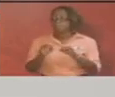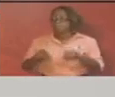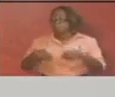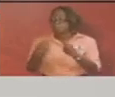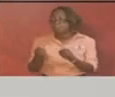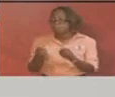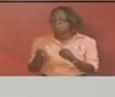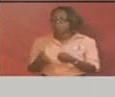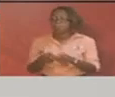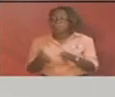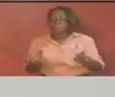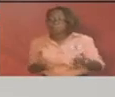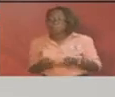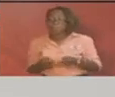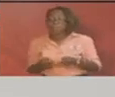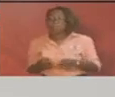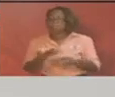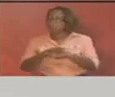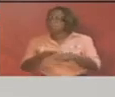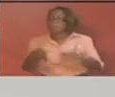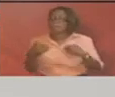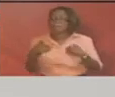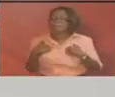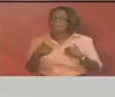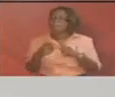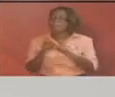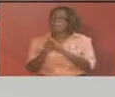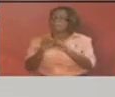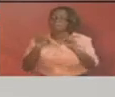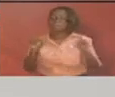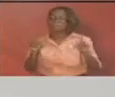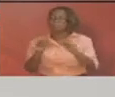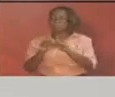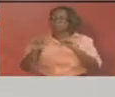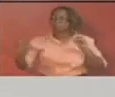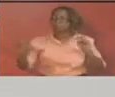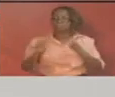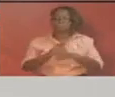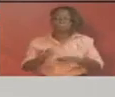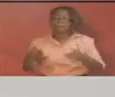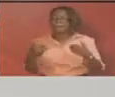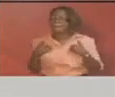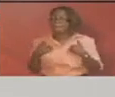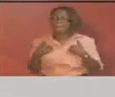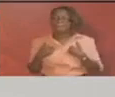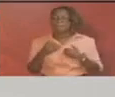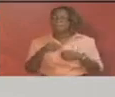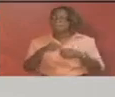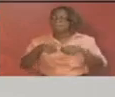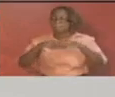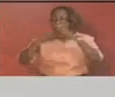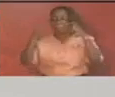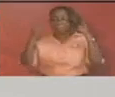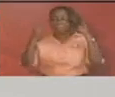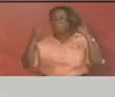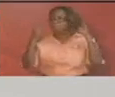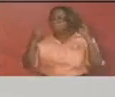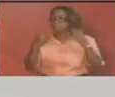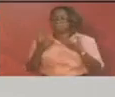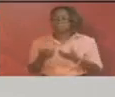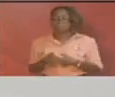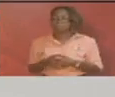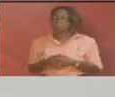you're putting yourself and others at risk. So we ask that the guidelines be followed rigidly as the numbers increase, and hopefully, if all